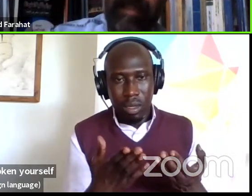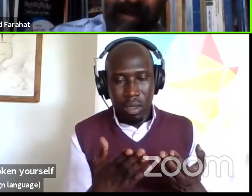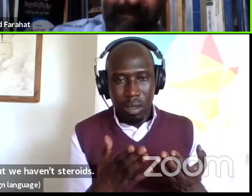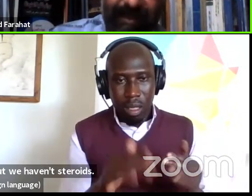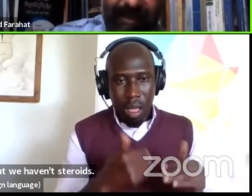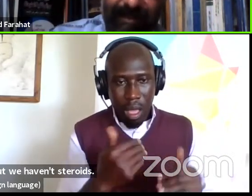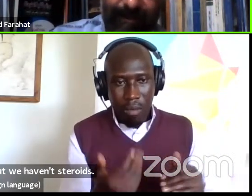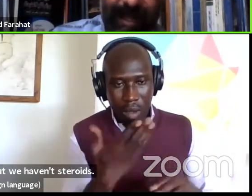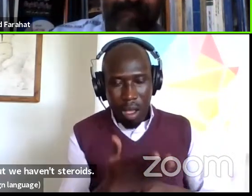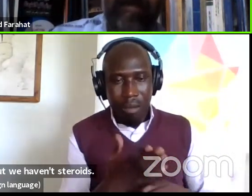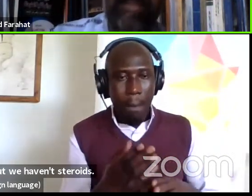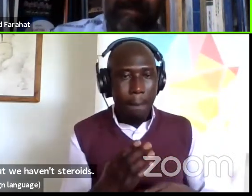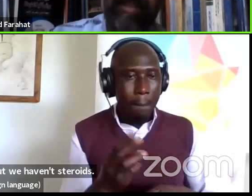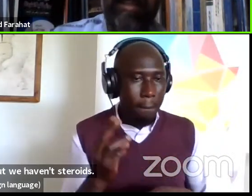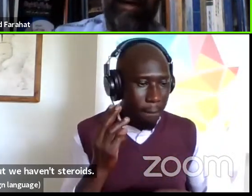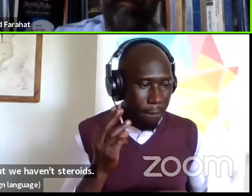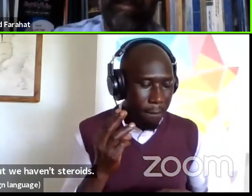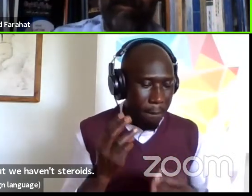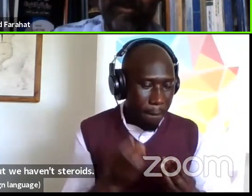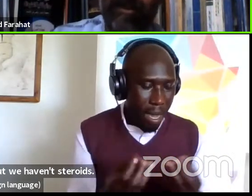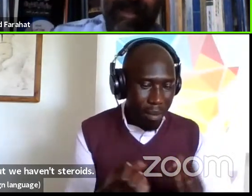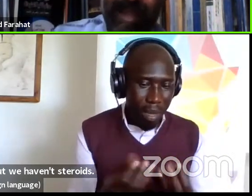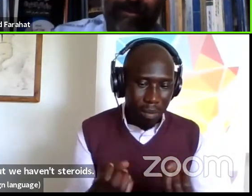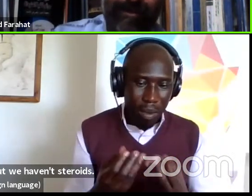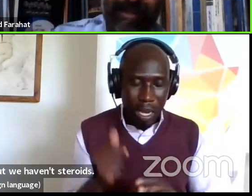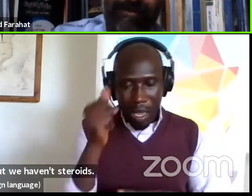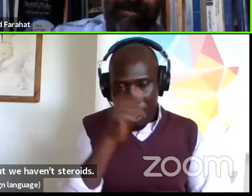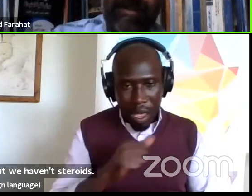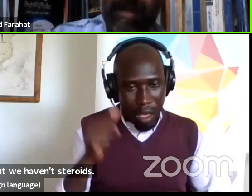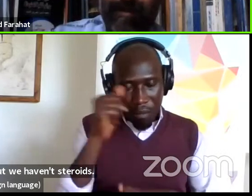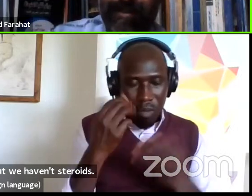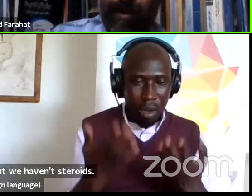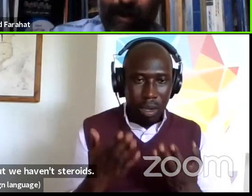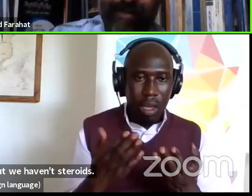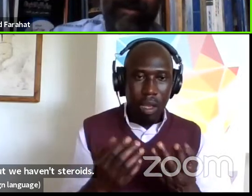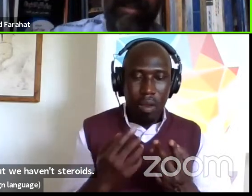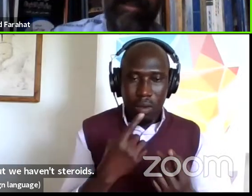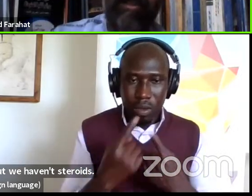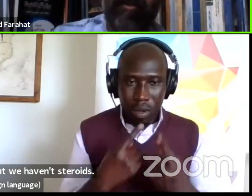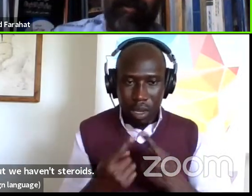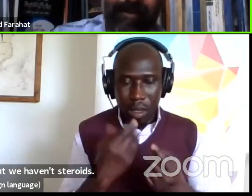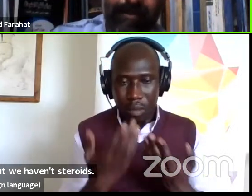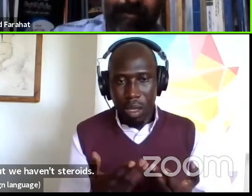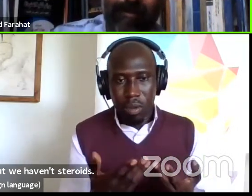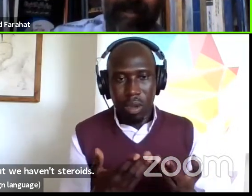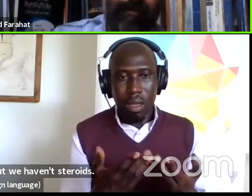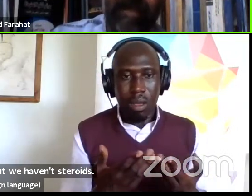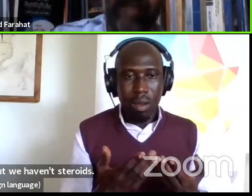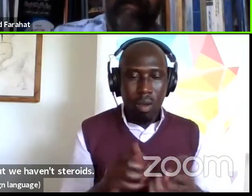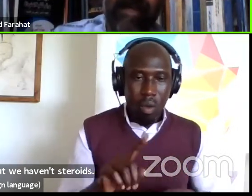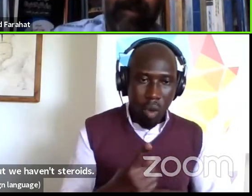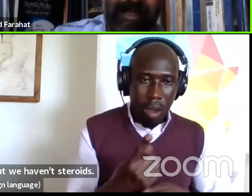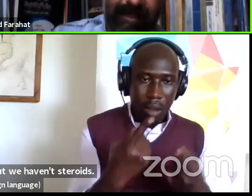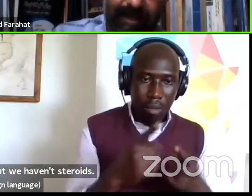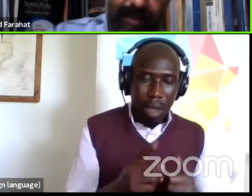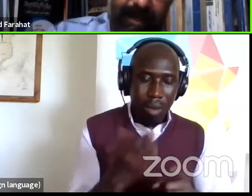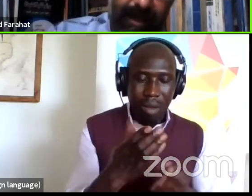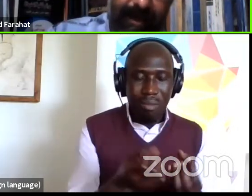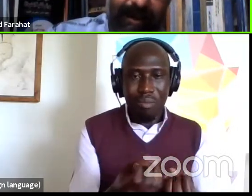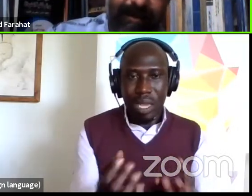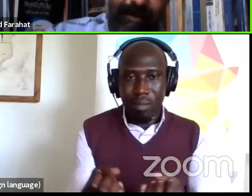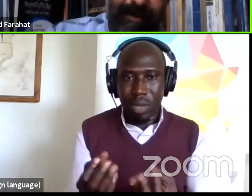have many in Africa. We have many in Africa. I'm not speaking about one organization or one network, but we have many.